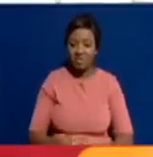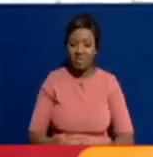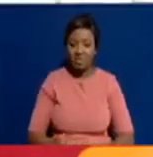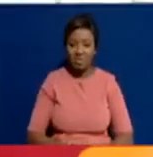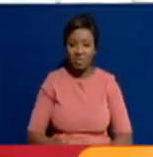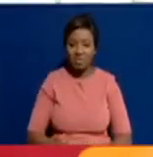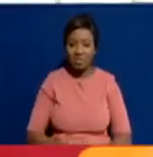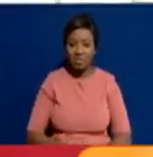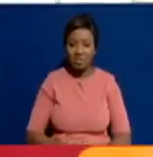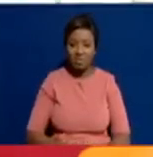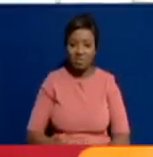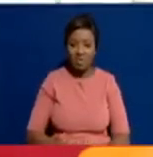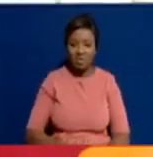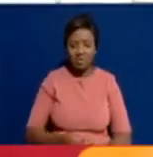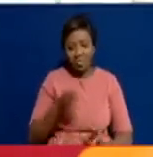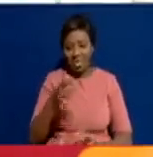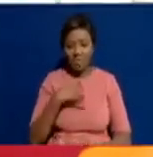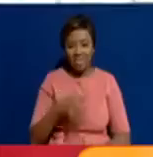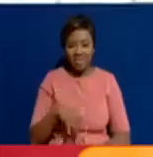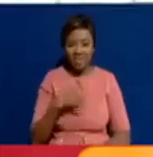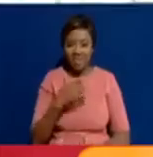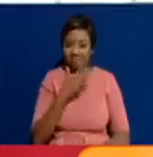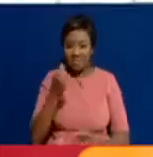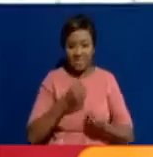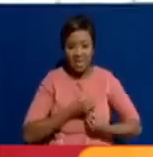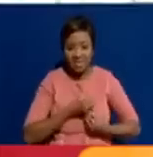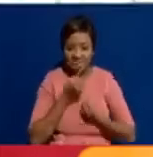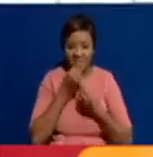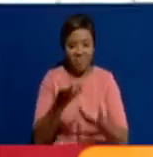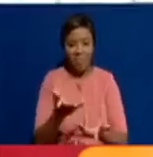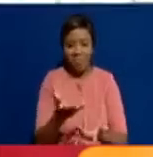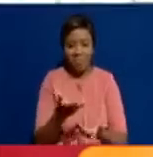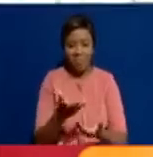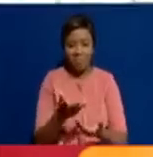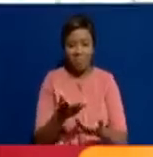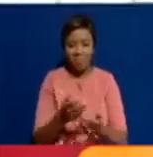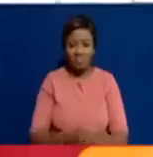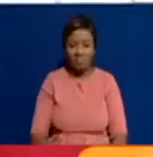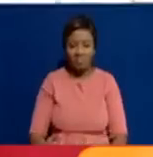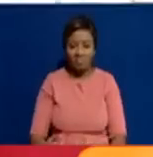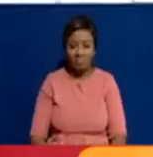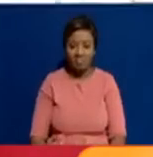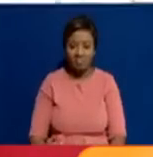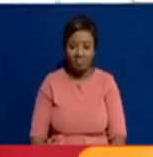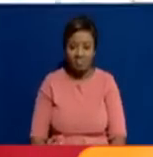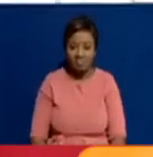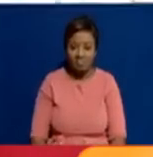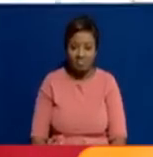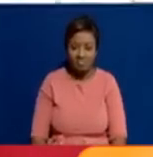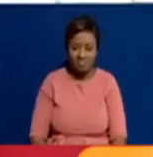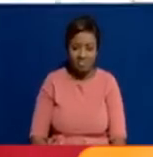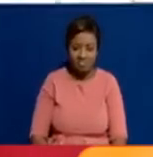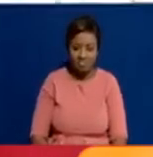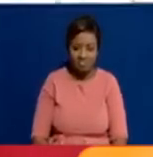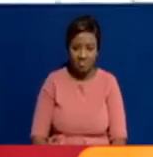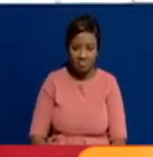I just thought, like, I just need to tell her the truth. So that if something goes wrong with my health, they know where to start. Like,